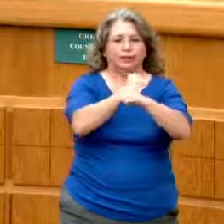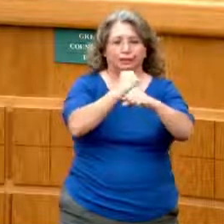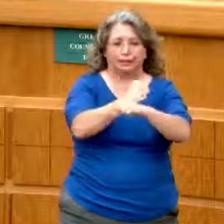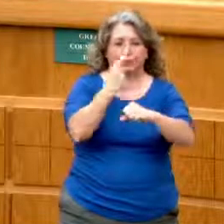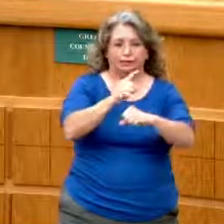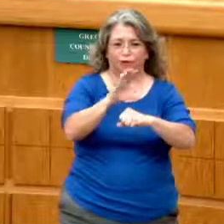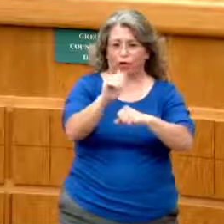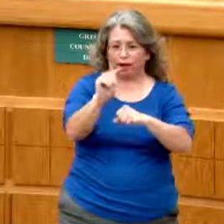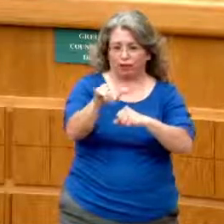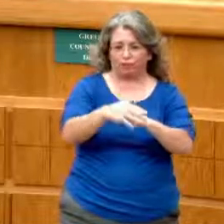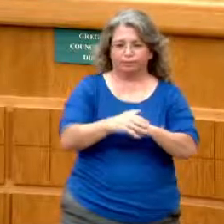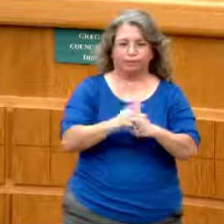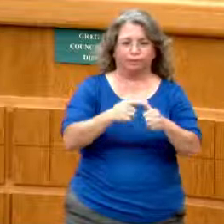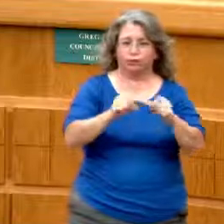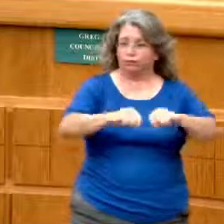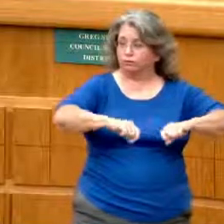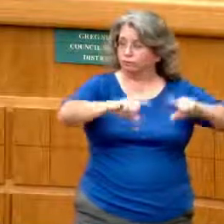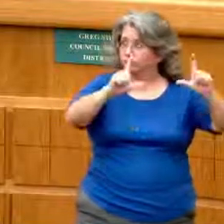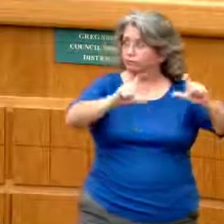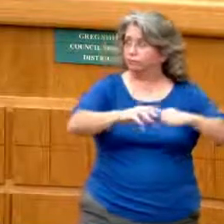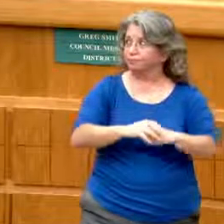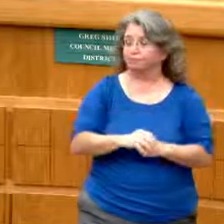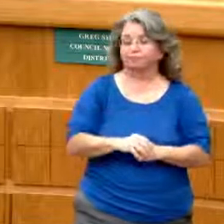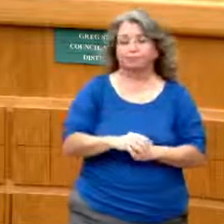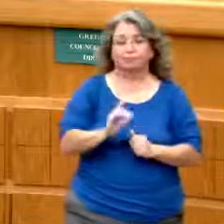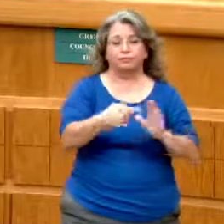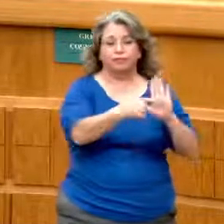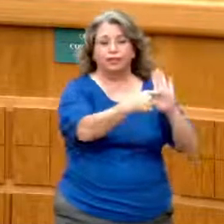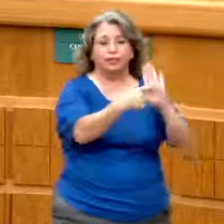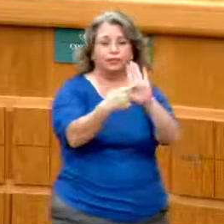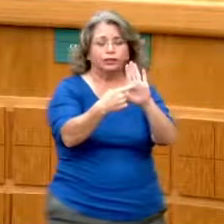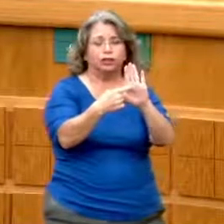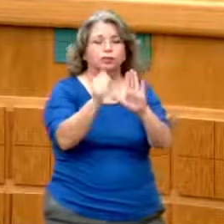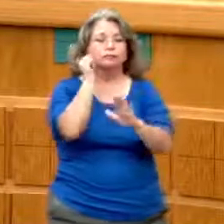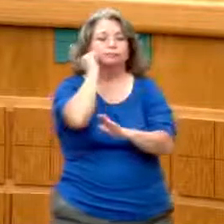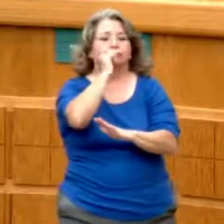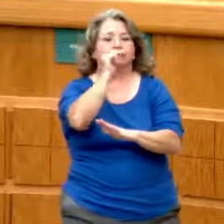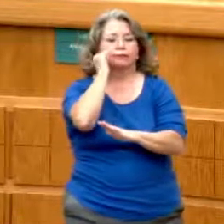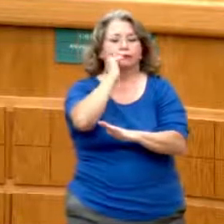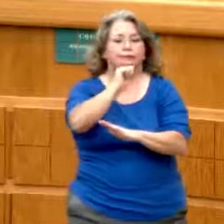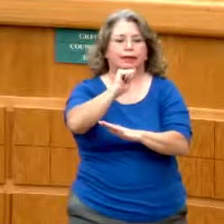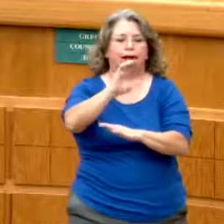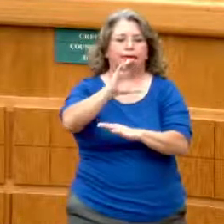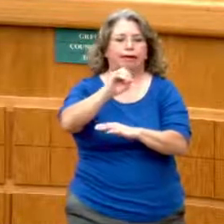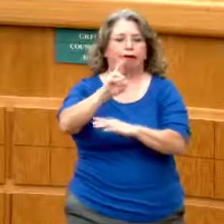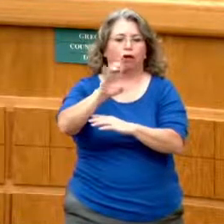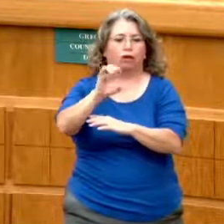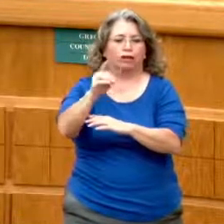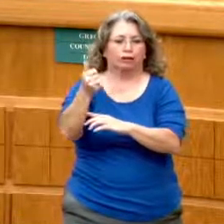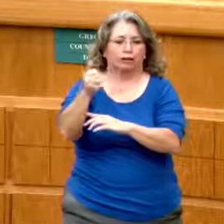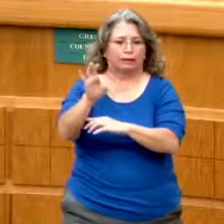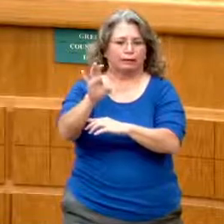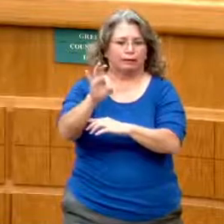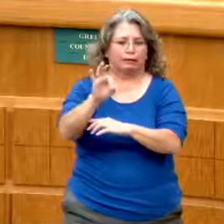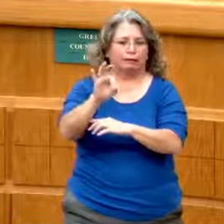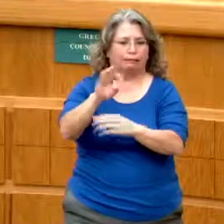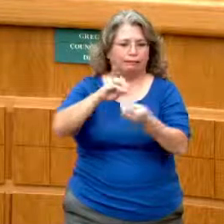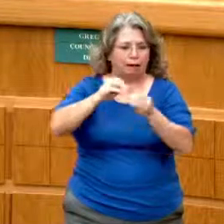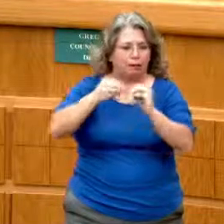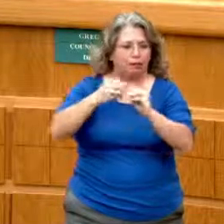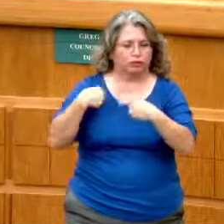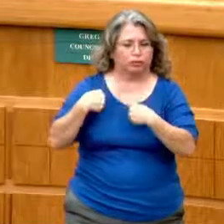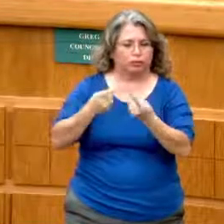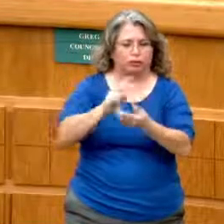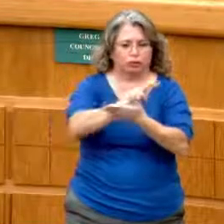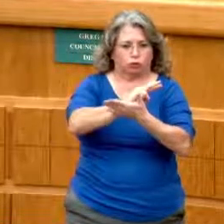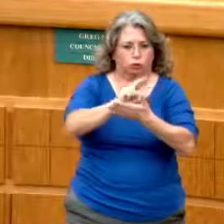slide, please. And this is basically showing the daily COVID-19 cases for the last 2 weeks in Nueces County.